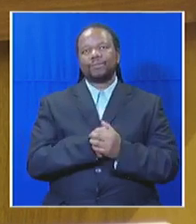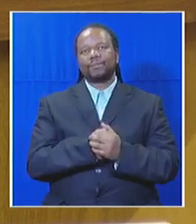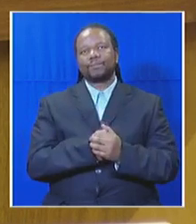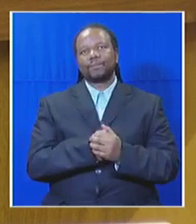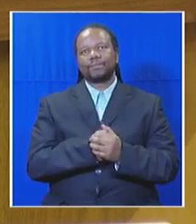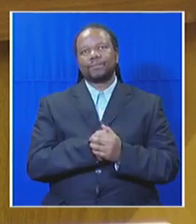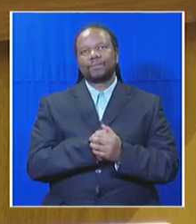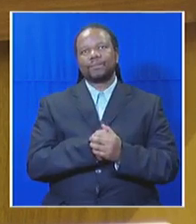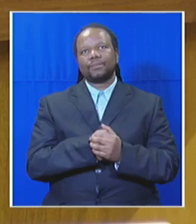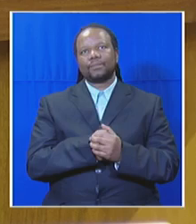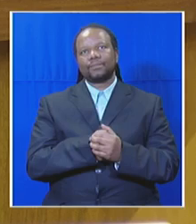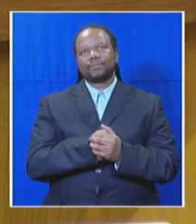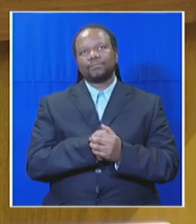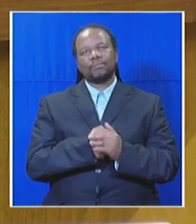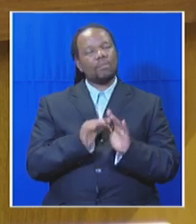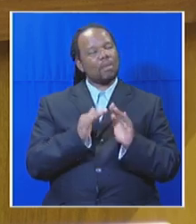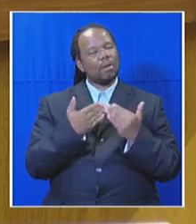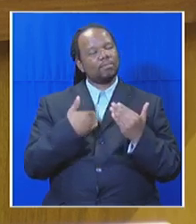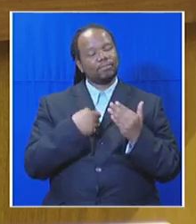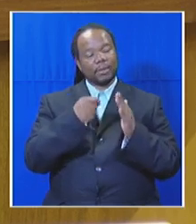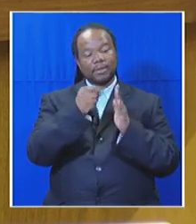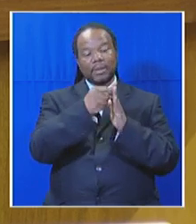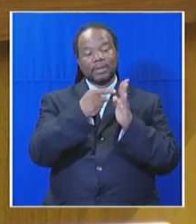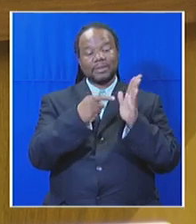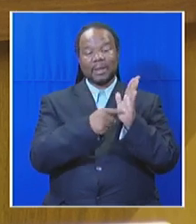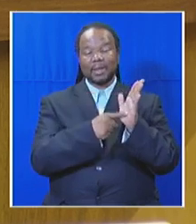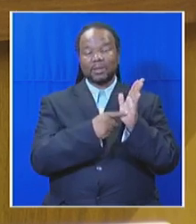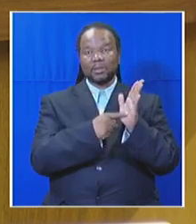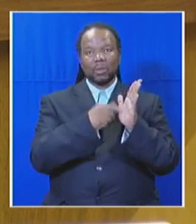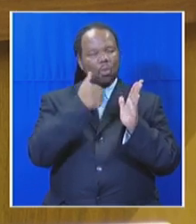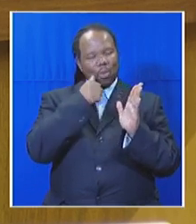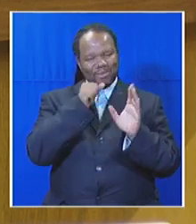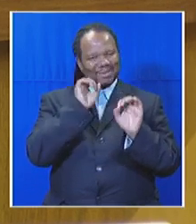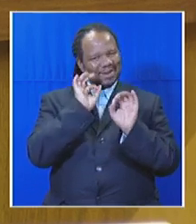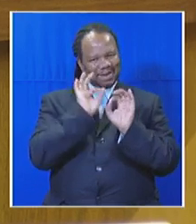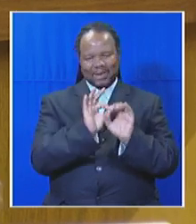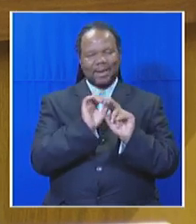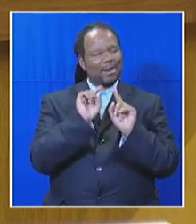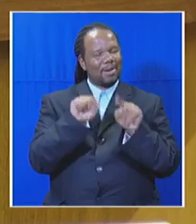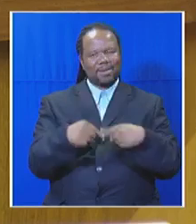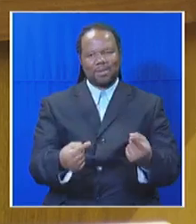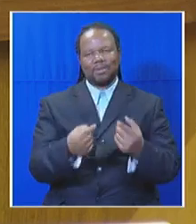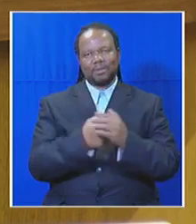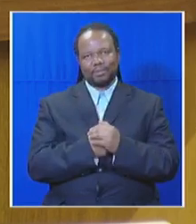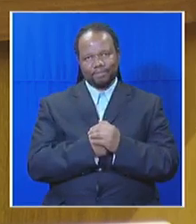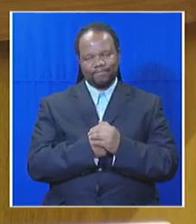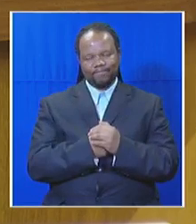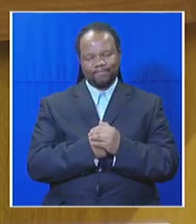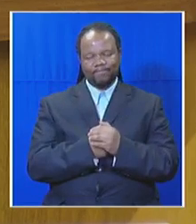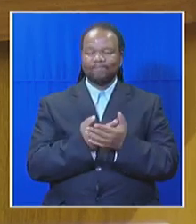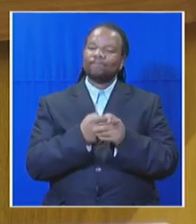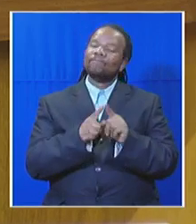Well, I wouldn't be able to know the exact date when will it be ready, but in terms of the